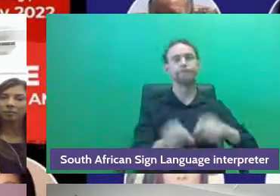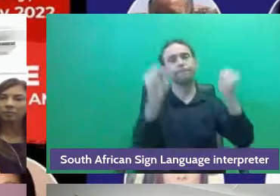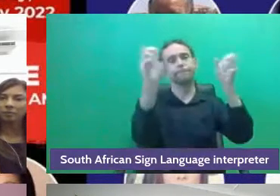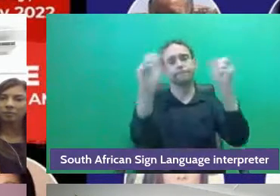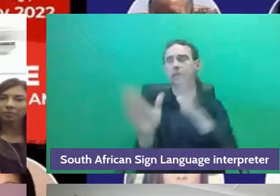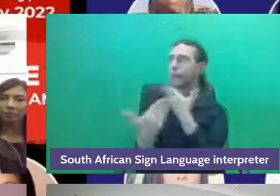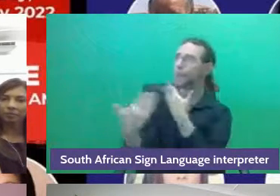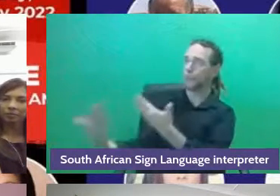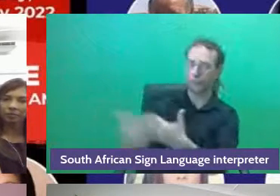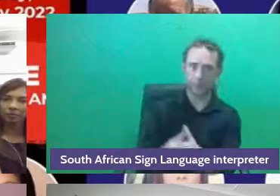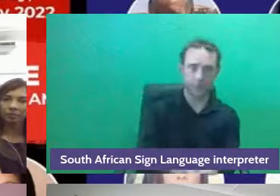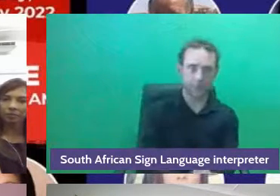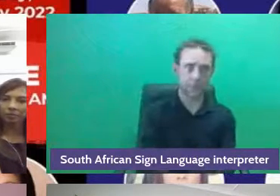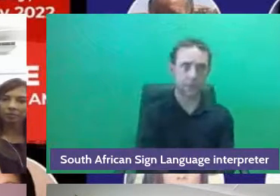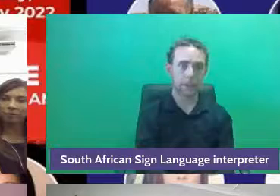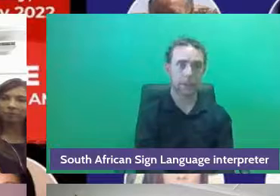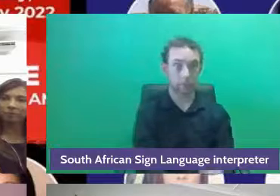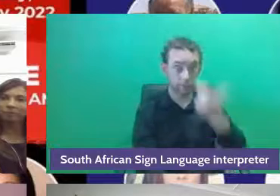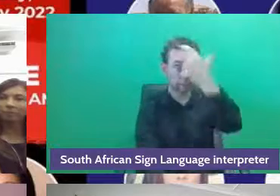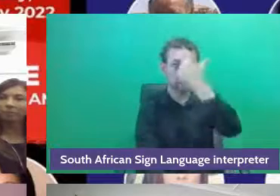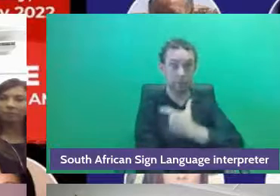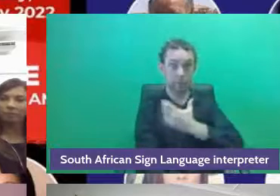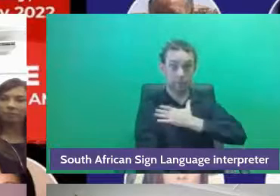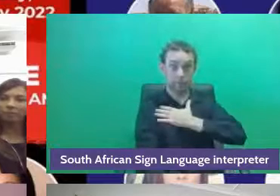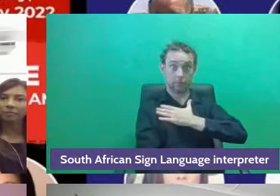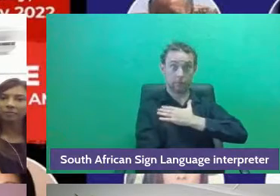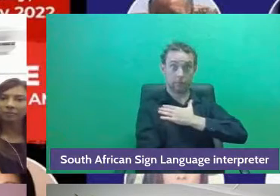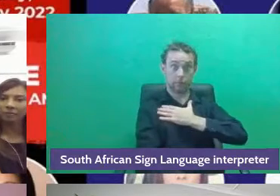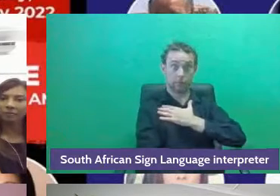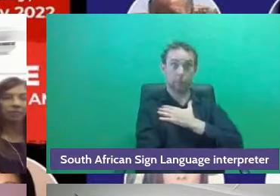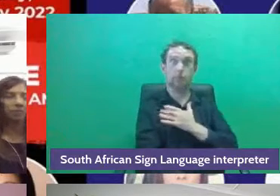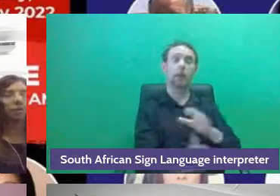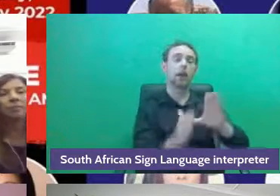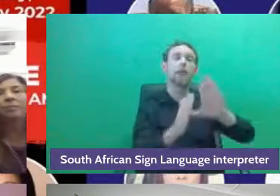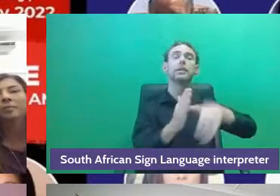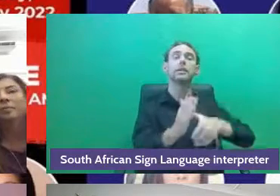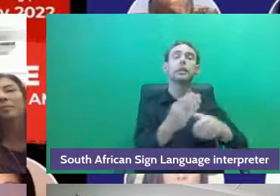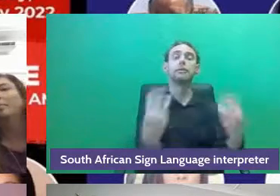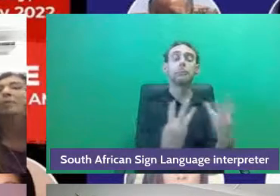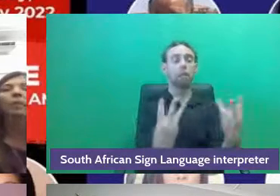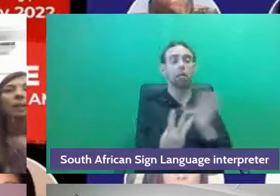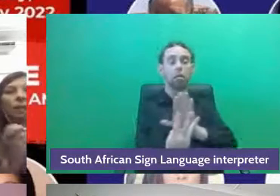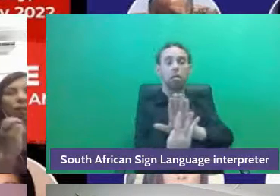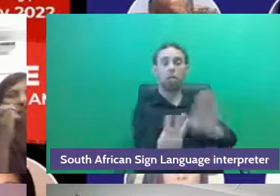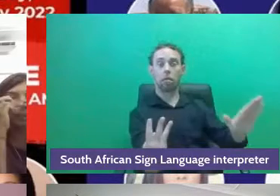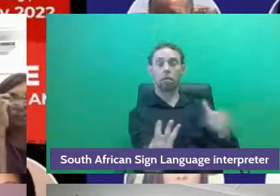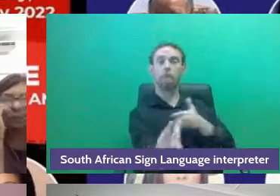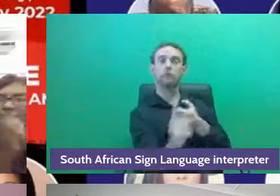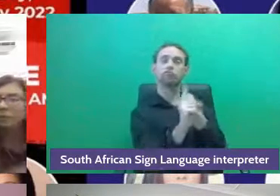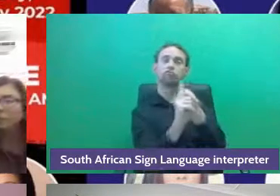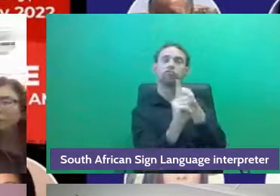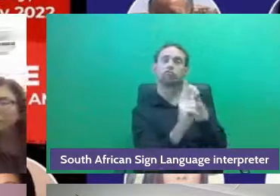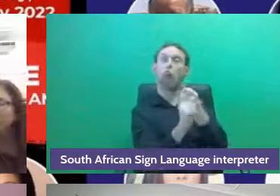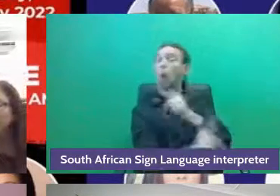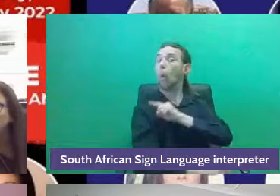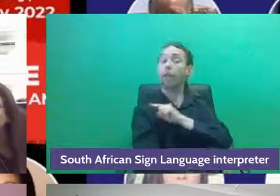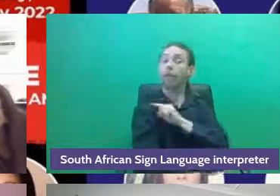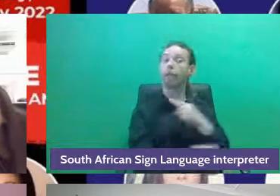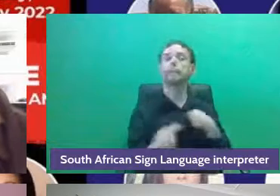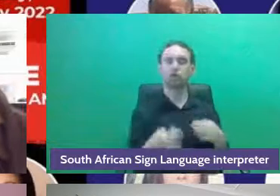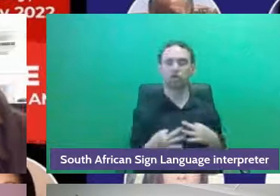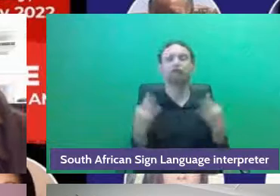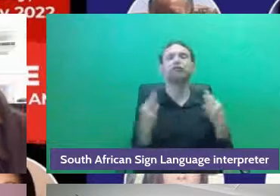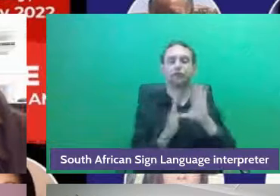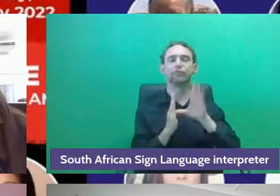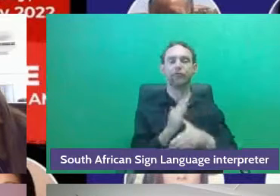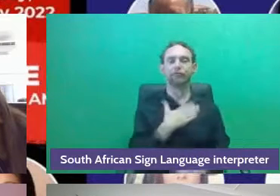I am an advocate for persons with disabilities because I am a person with disability myself. And part of the